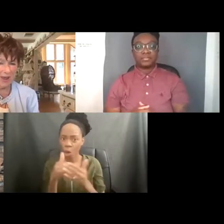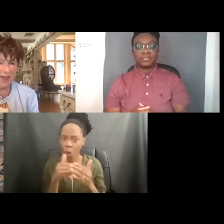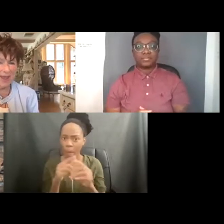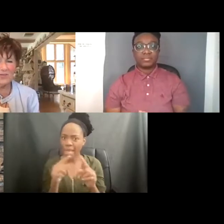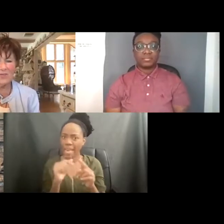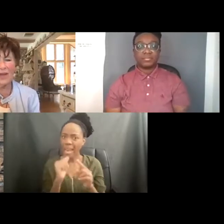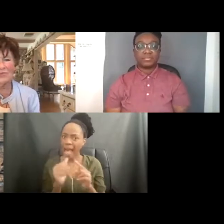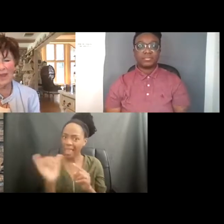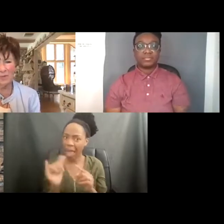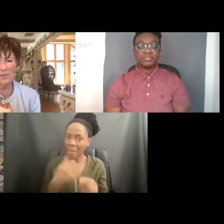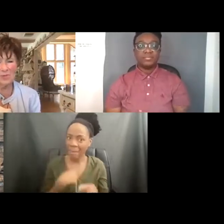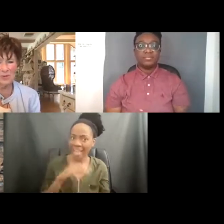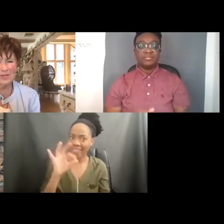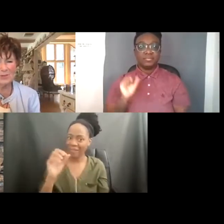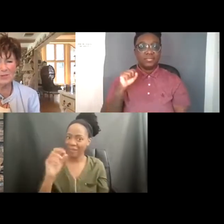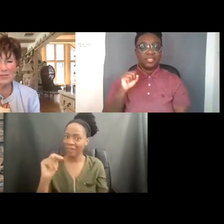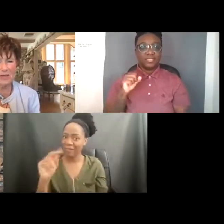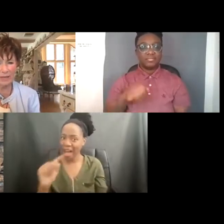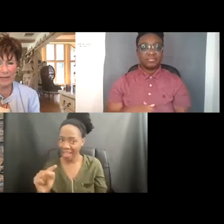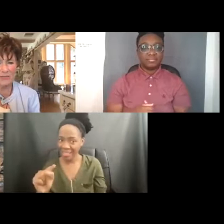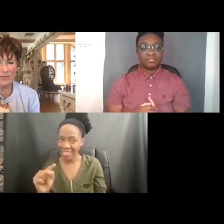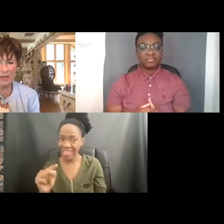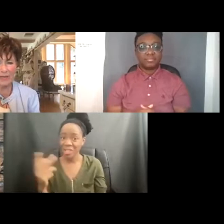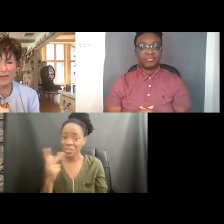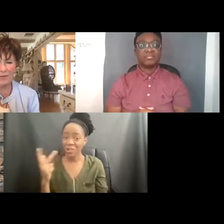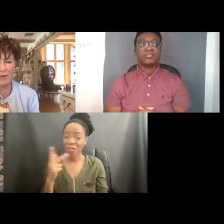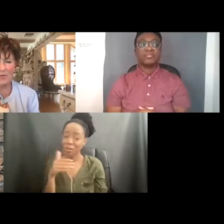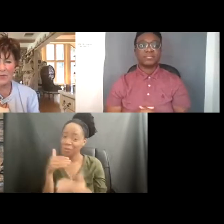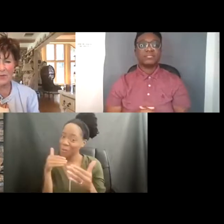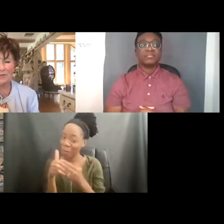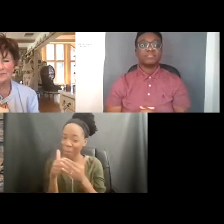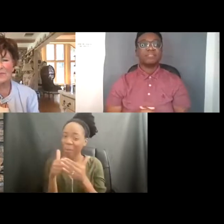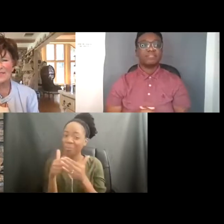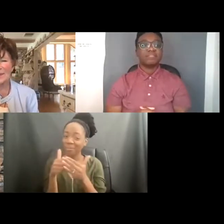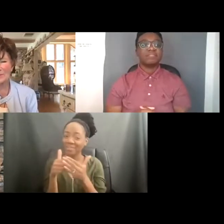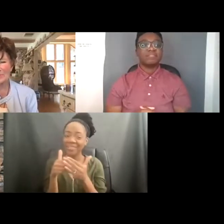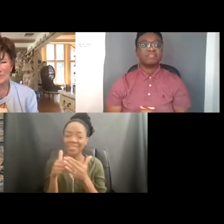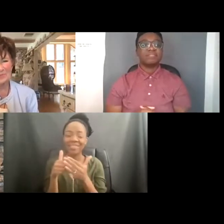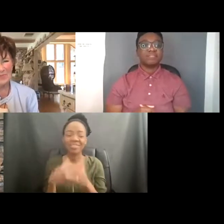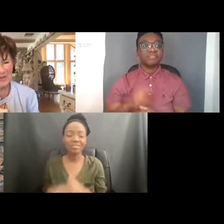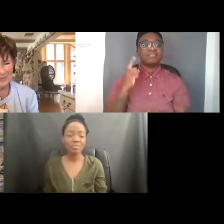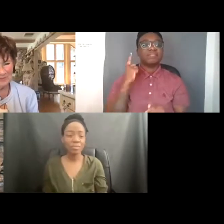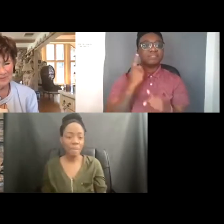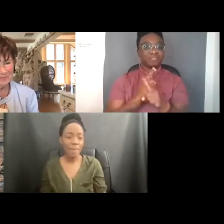Fonz and I. Fonz and I were snuggly, kind of, you know. Right, so.